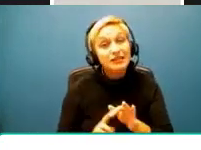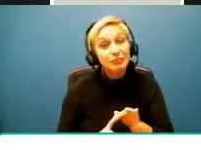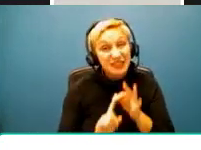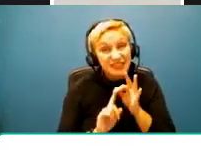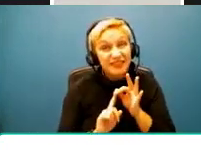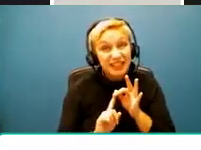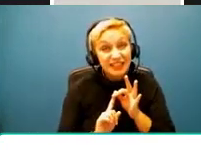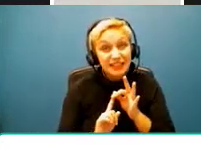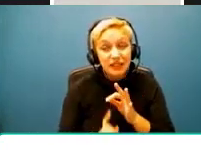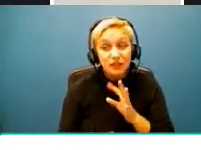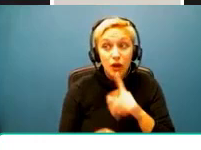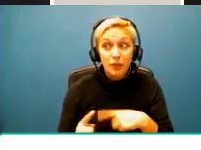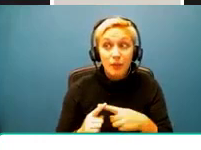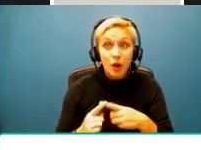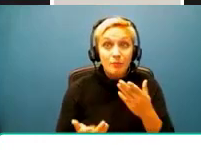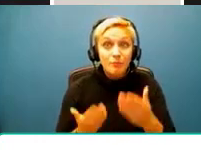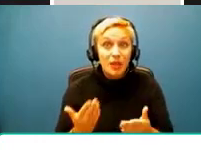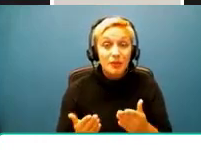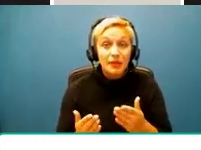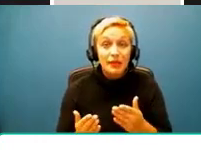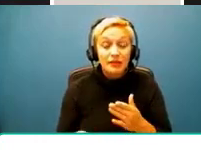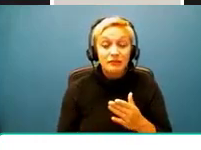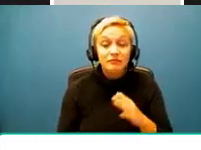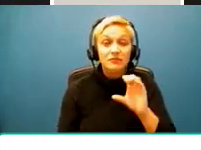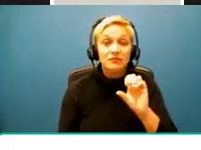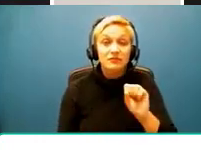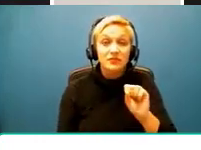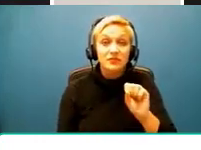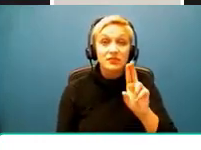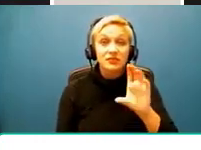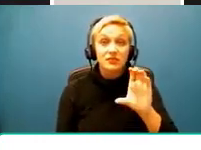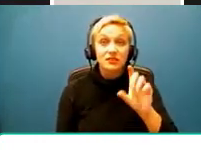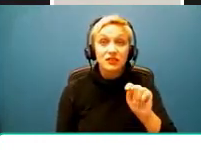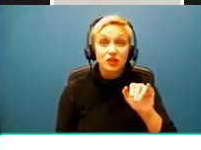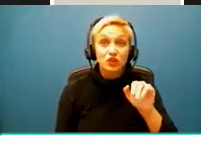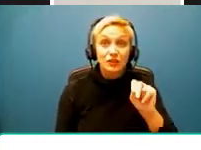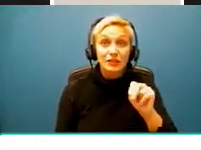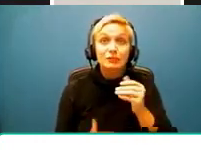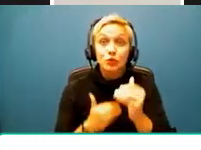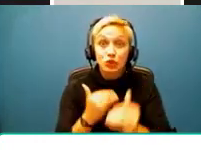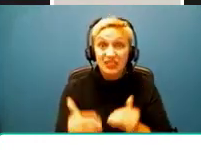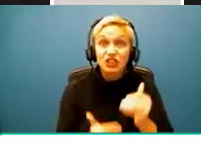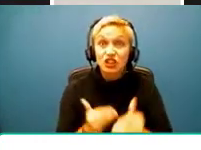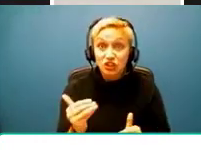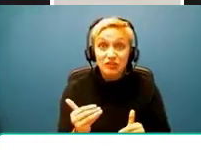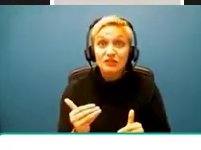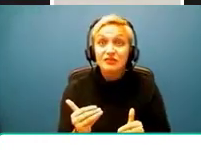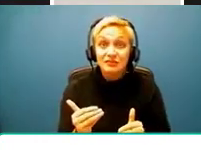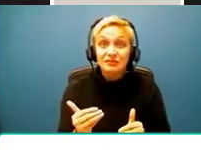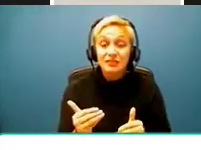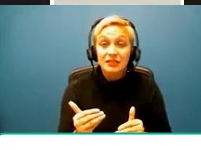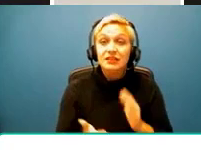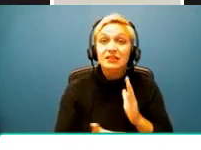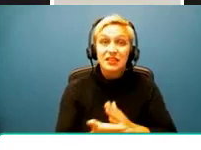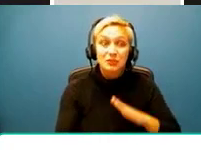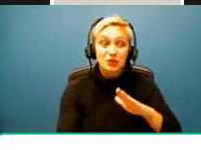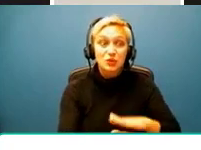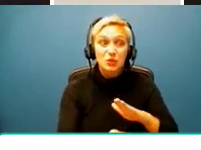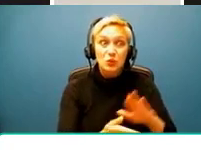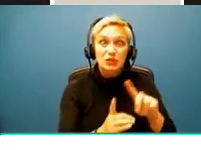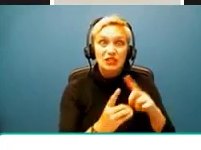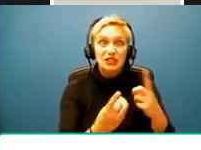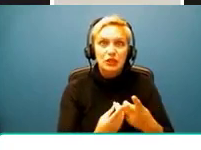like procedures such as suctioning, and that has been an issue that is creating a lot of angst for school districts,